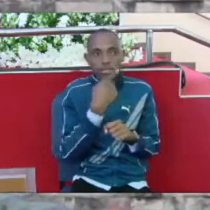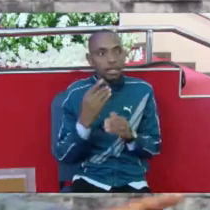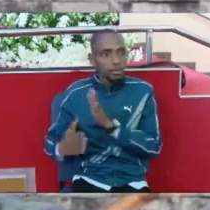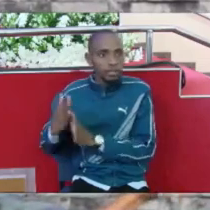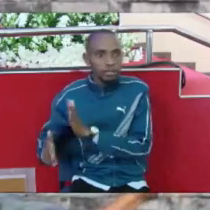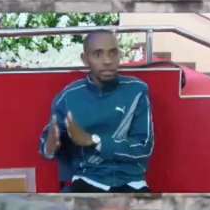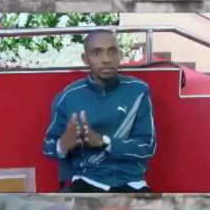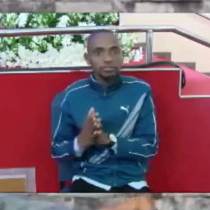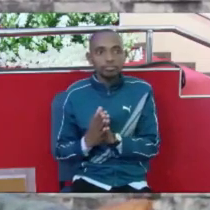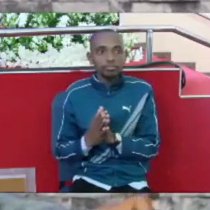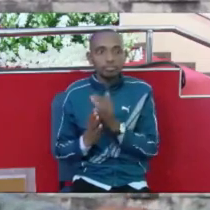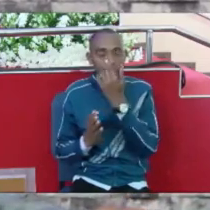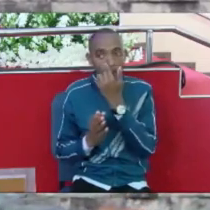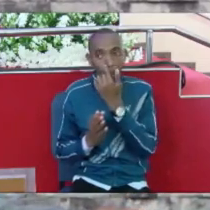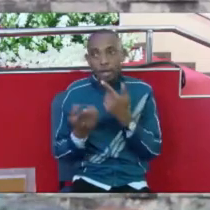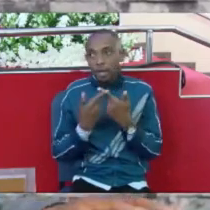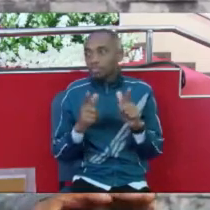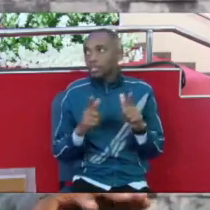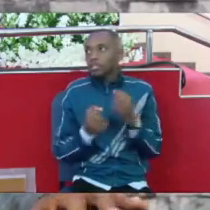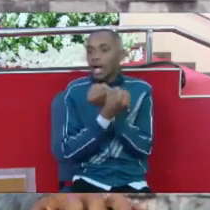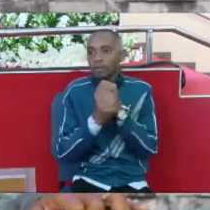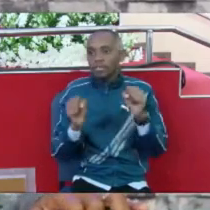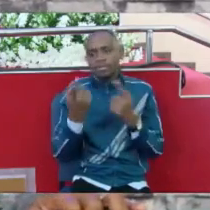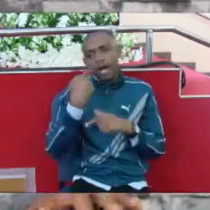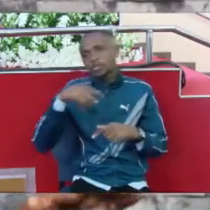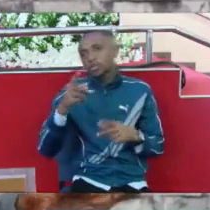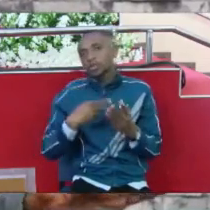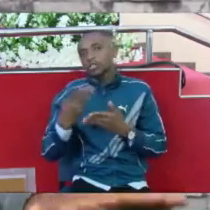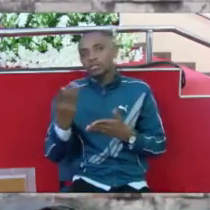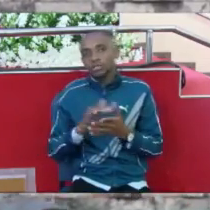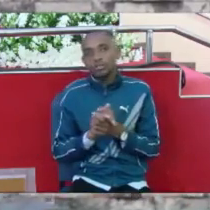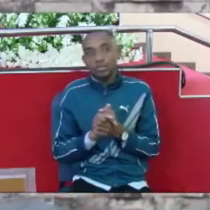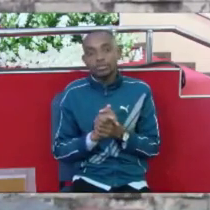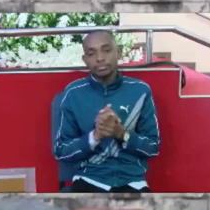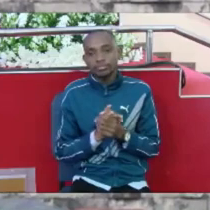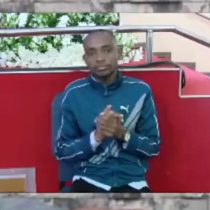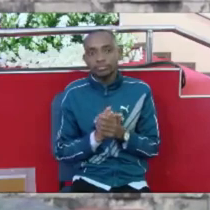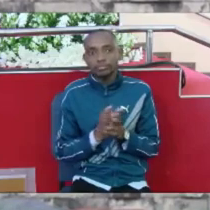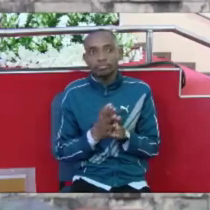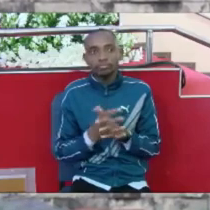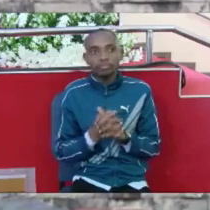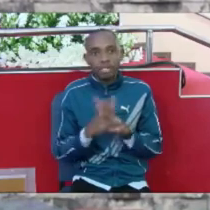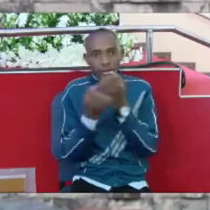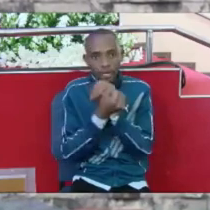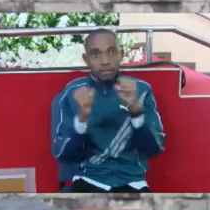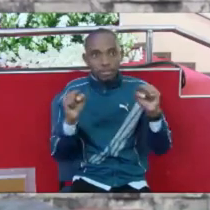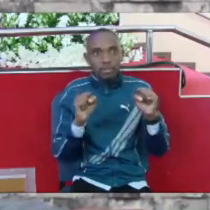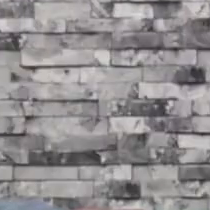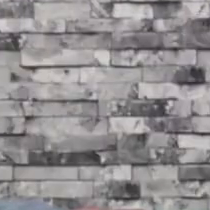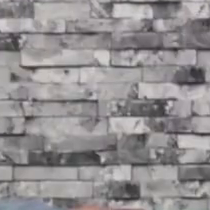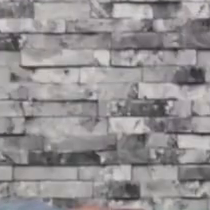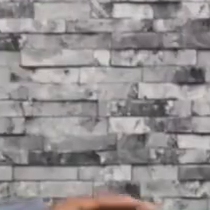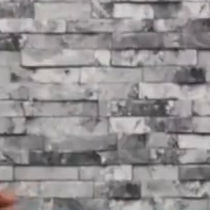Niliuza MB suta na capsules, lakini nimeokoka. I sold capsules. Niliendesha madhiri na nimeokoka. Amen.